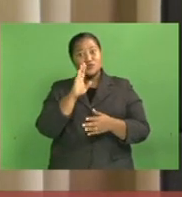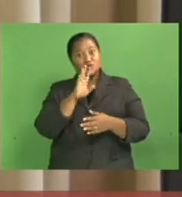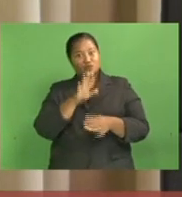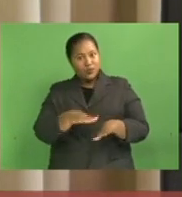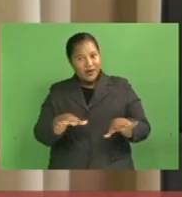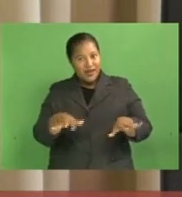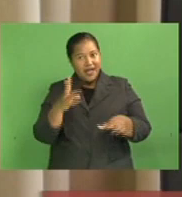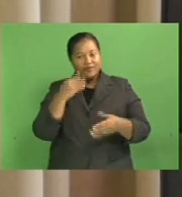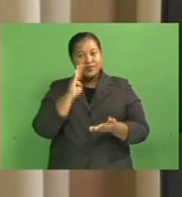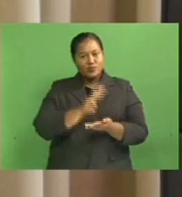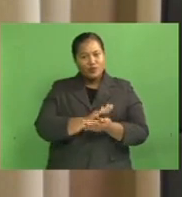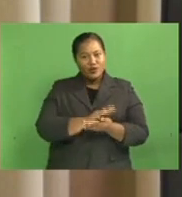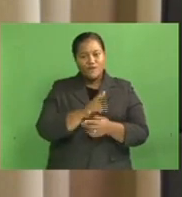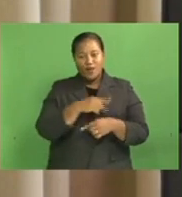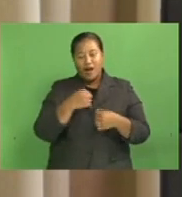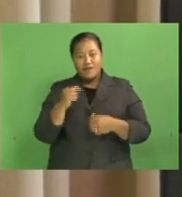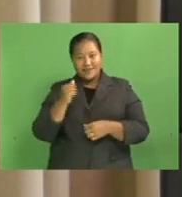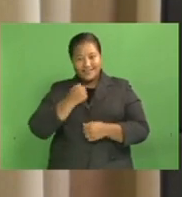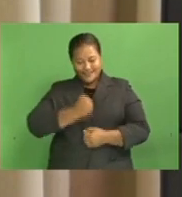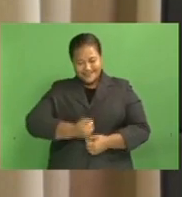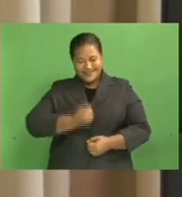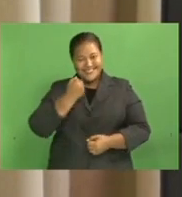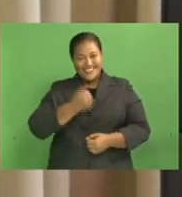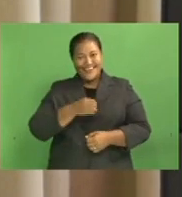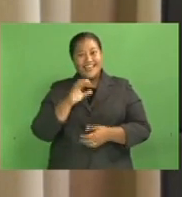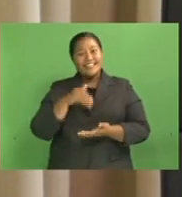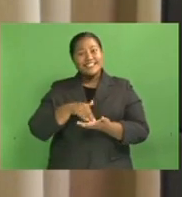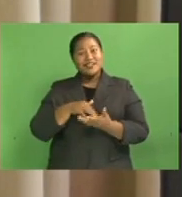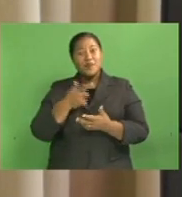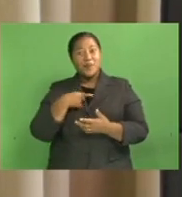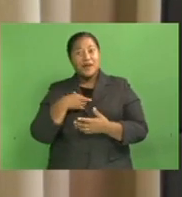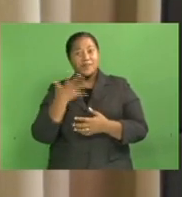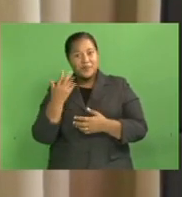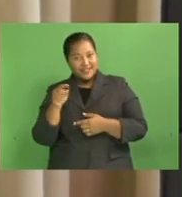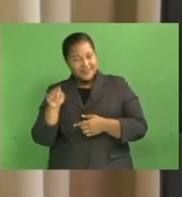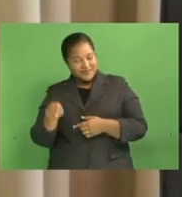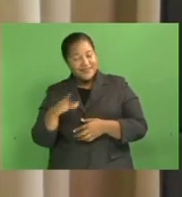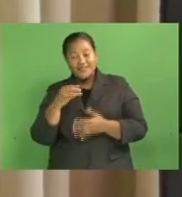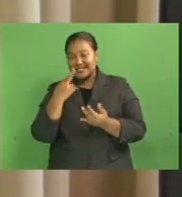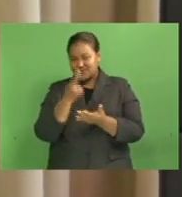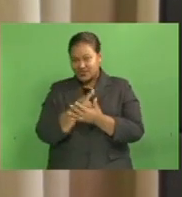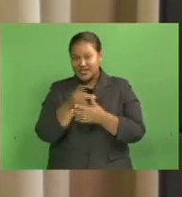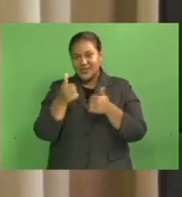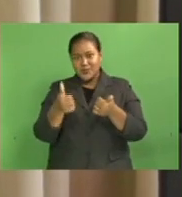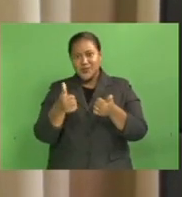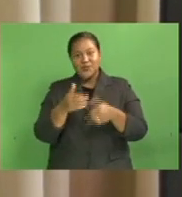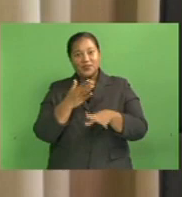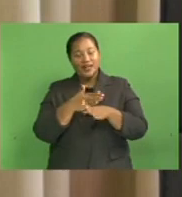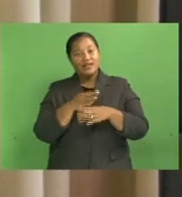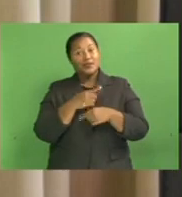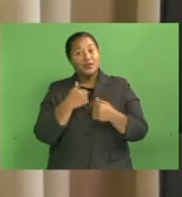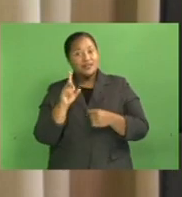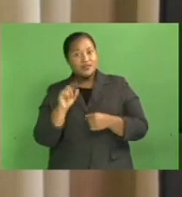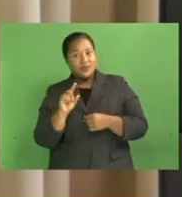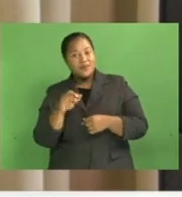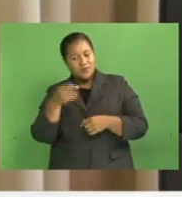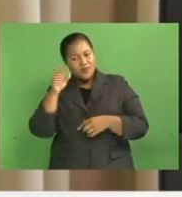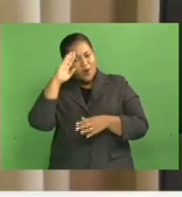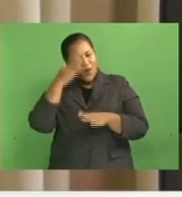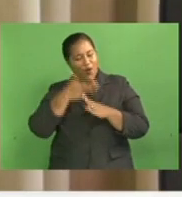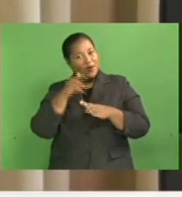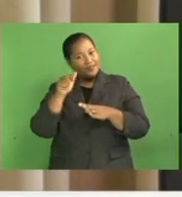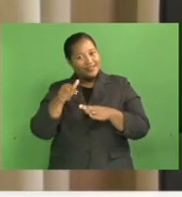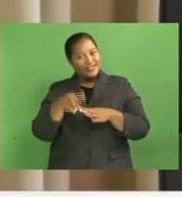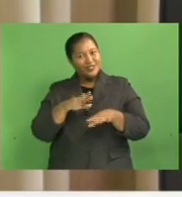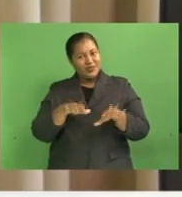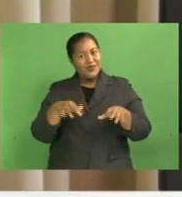our screening centre because they had some murmurs. So that was a really good pickup, and certainly if these children have some heart issues,